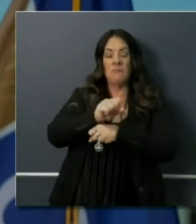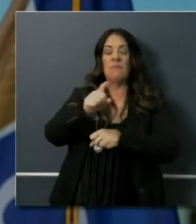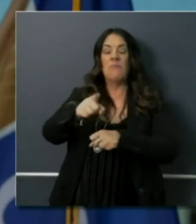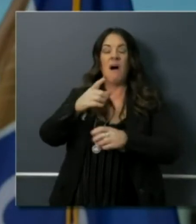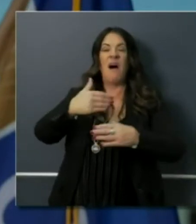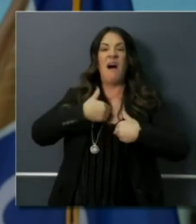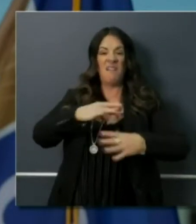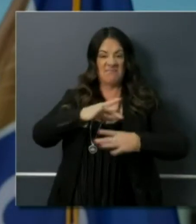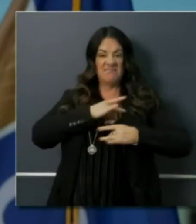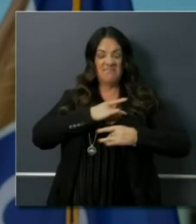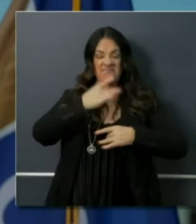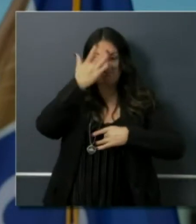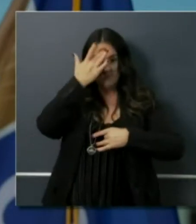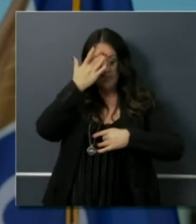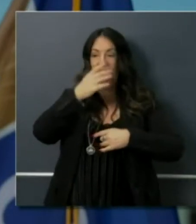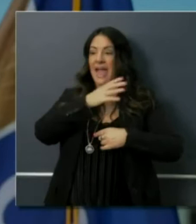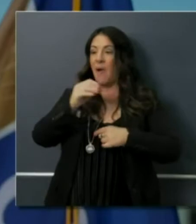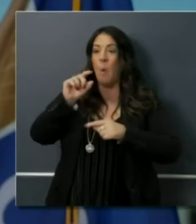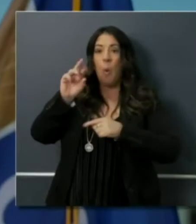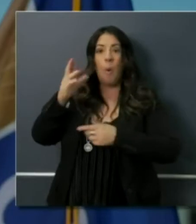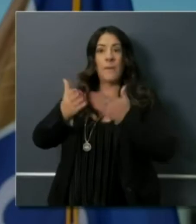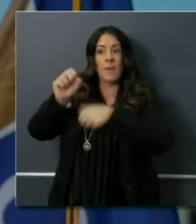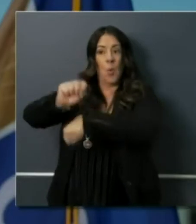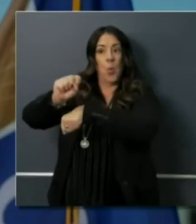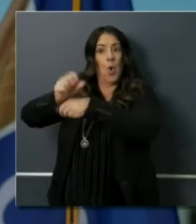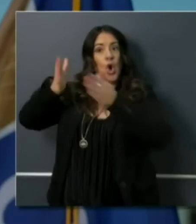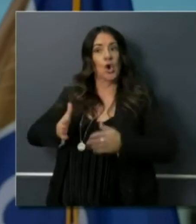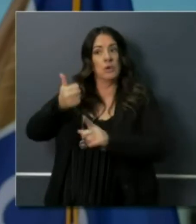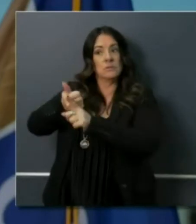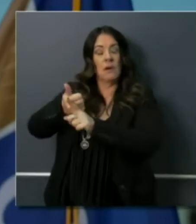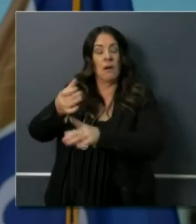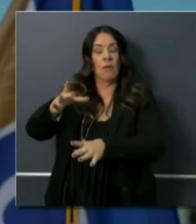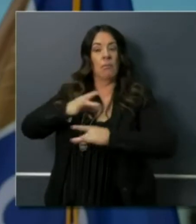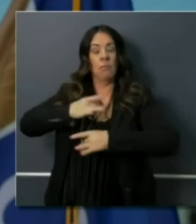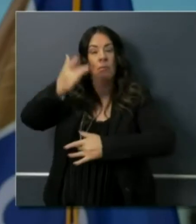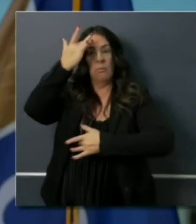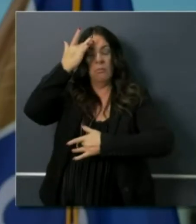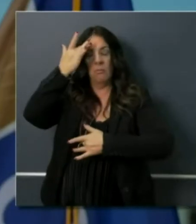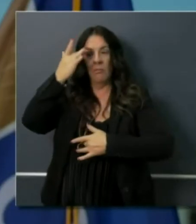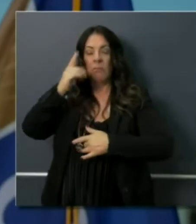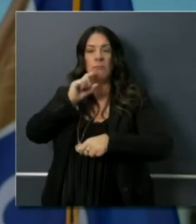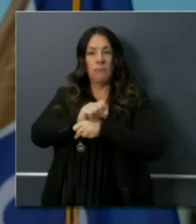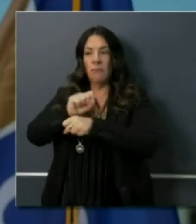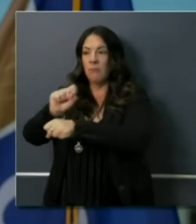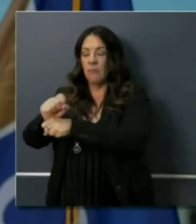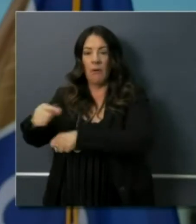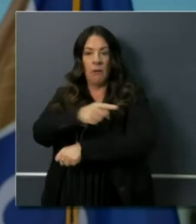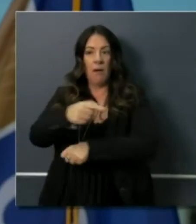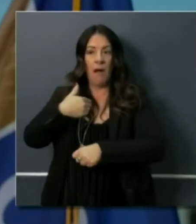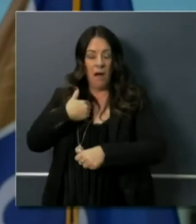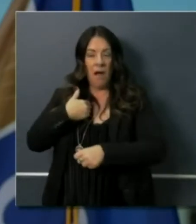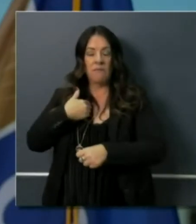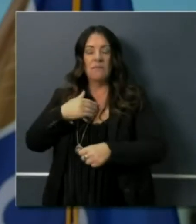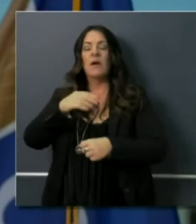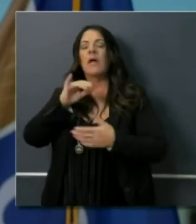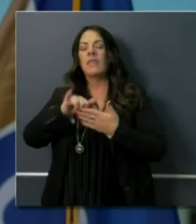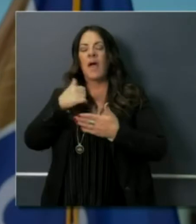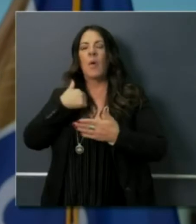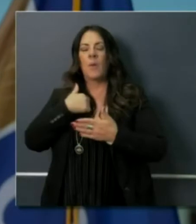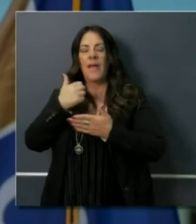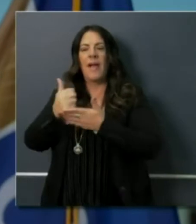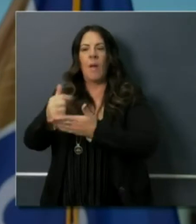facilities and or staff test positive, that we can quickly identify those individuals, isolate, quarantine,